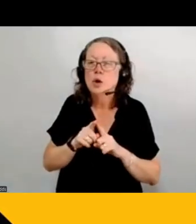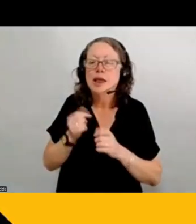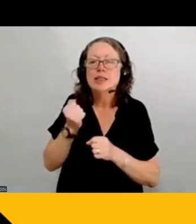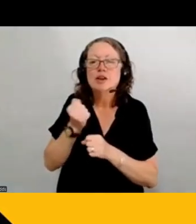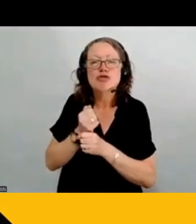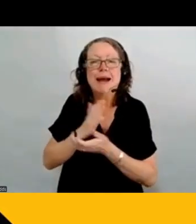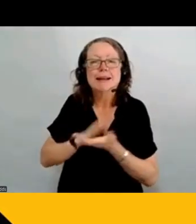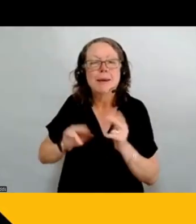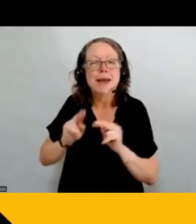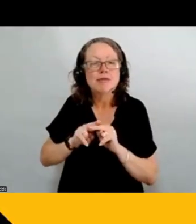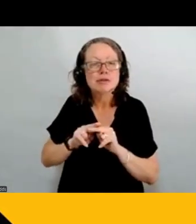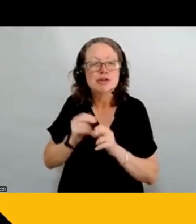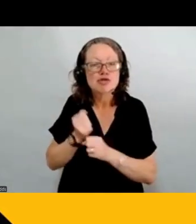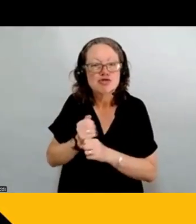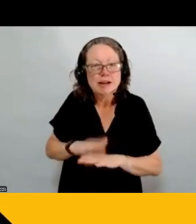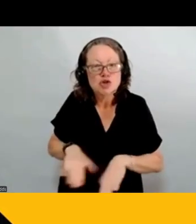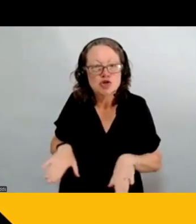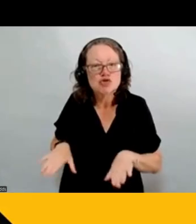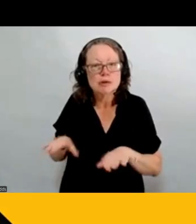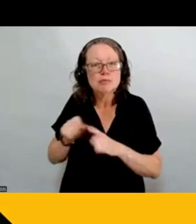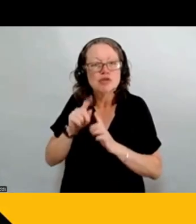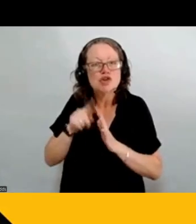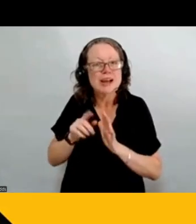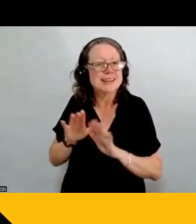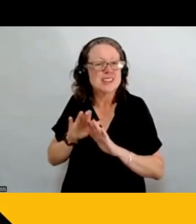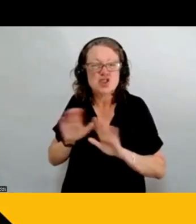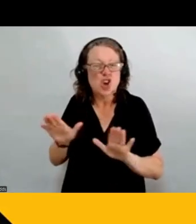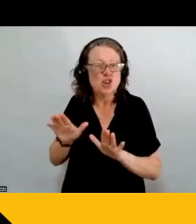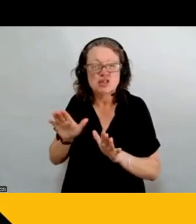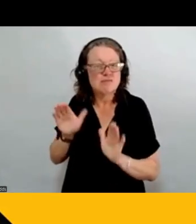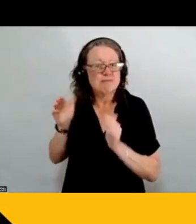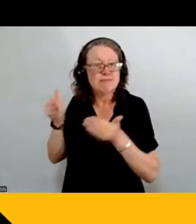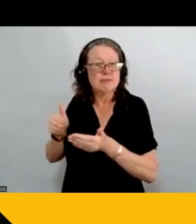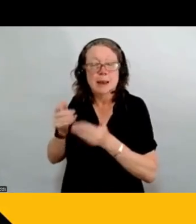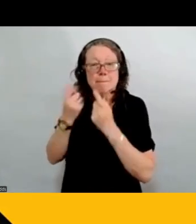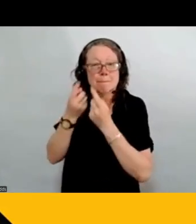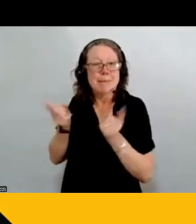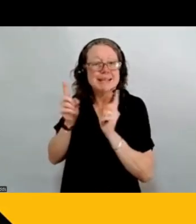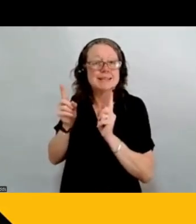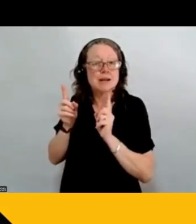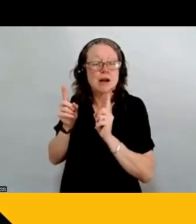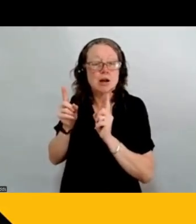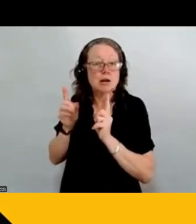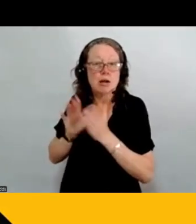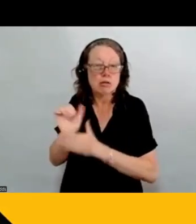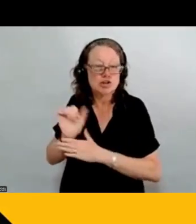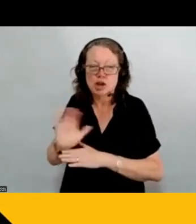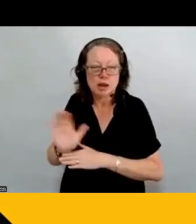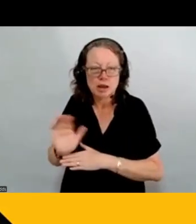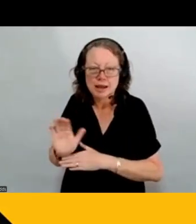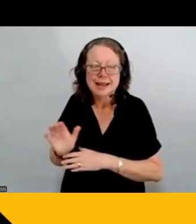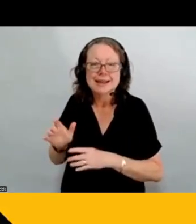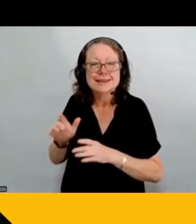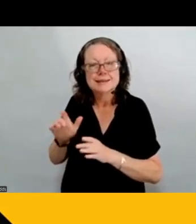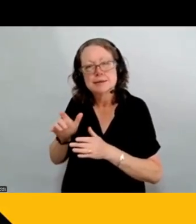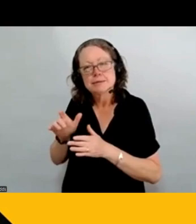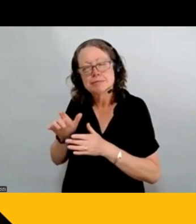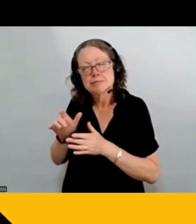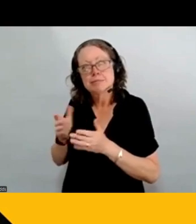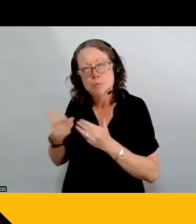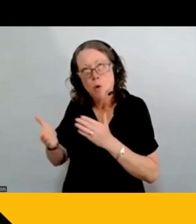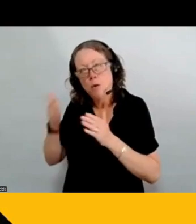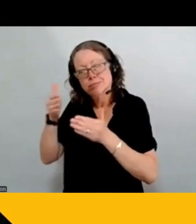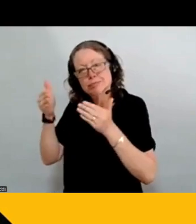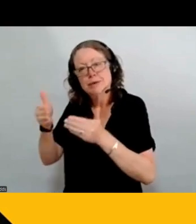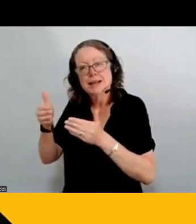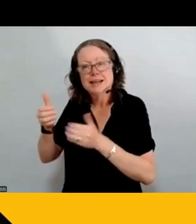grandchildren project is not about Mexican culture. It's more about the relationship between the generations and stories that pass